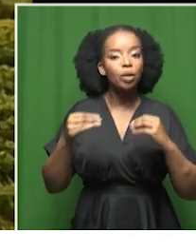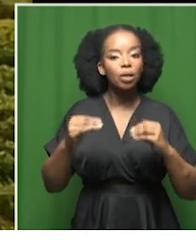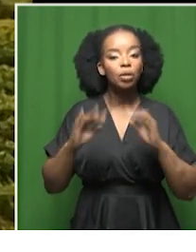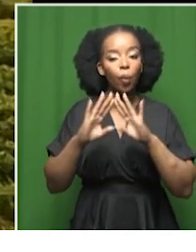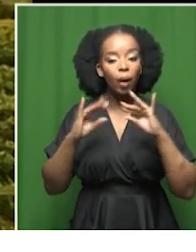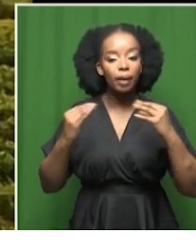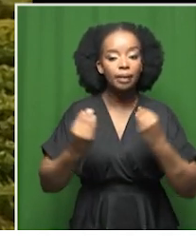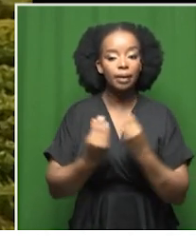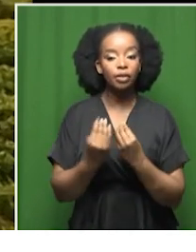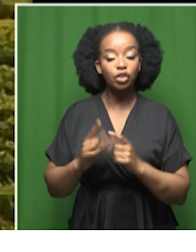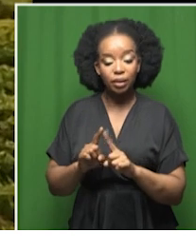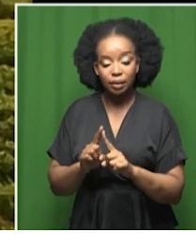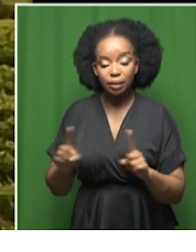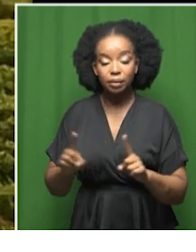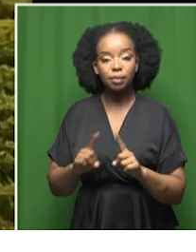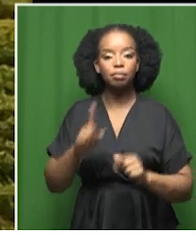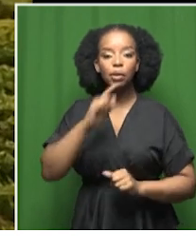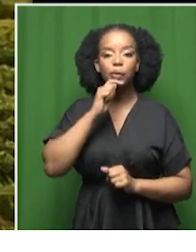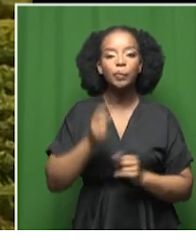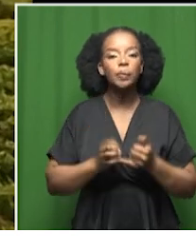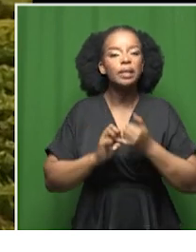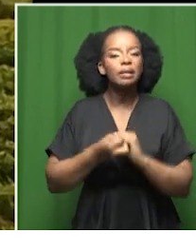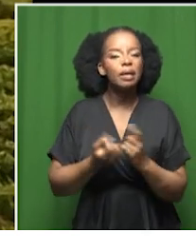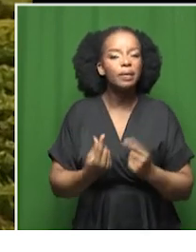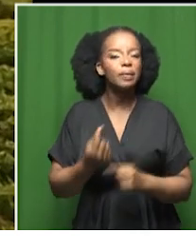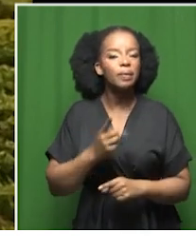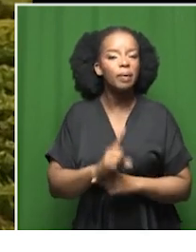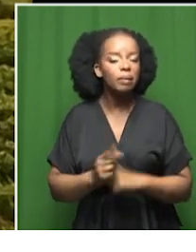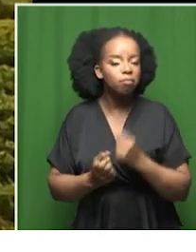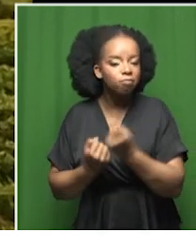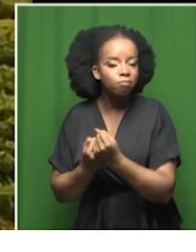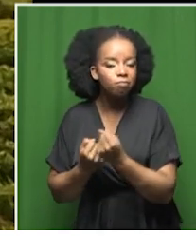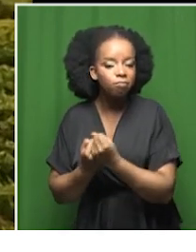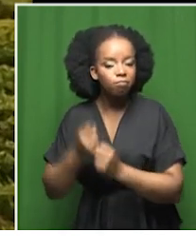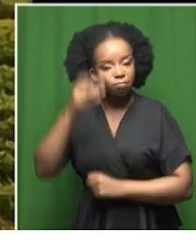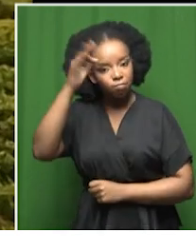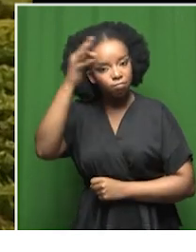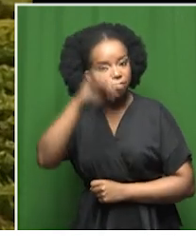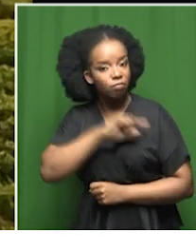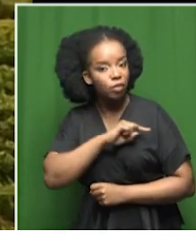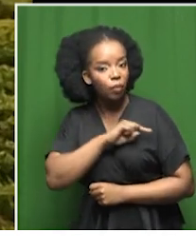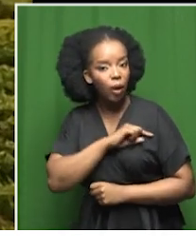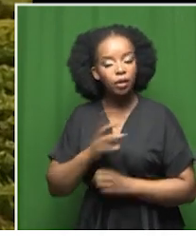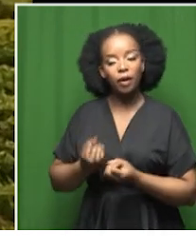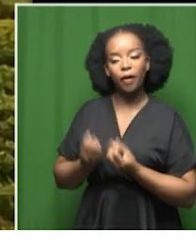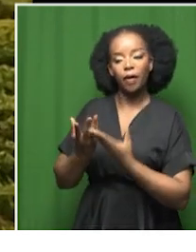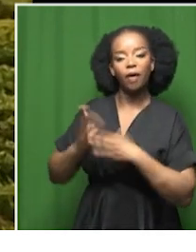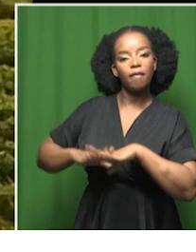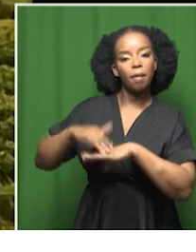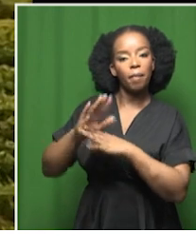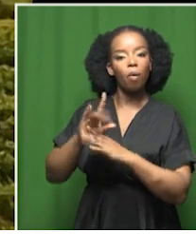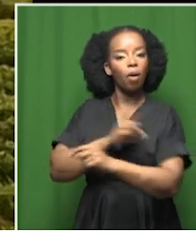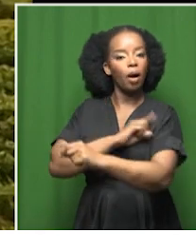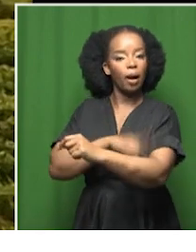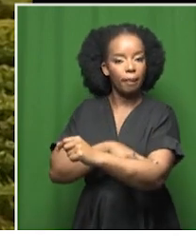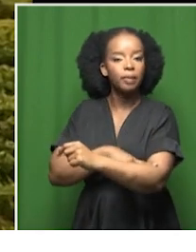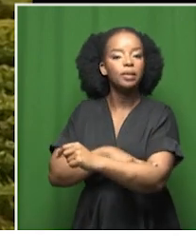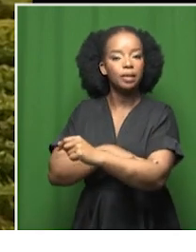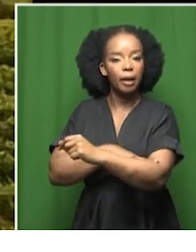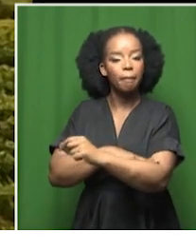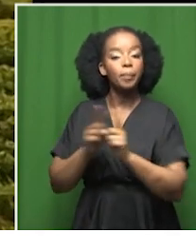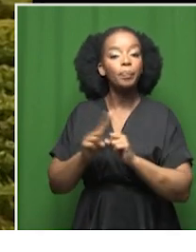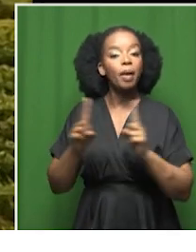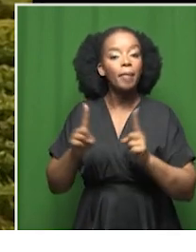also involved trying to provide support to government with increasing the generation capacity. But on a more practical level, and this is